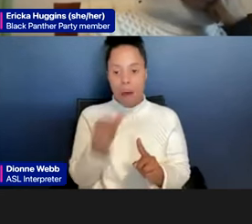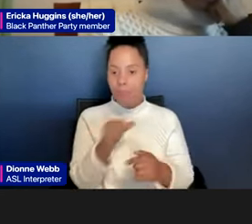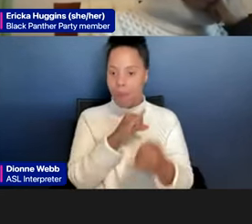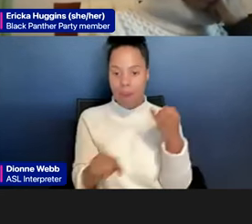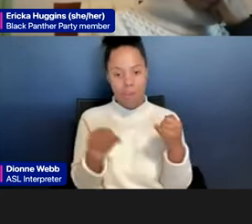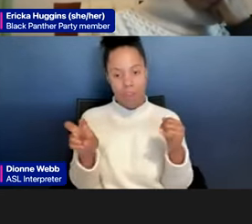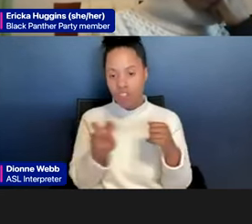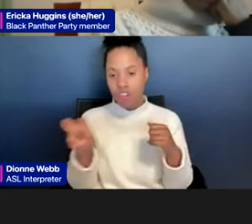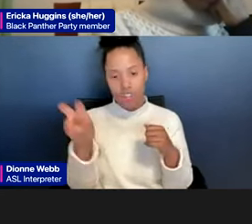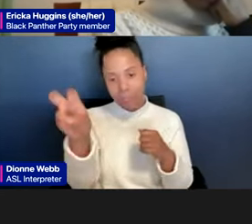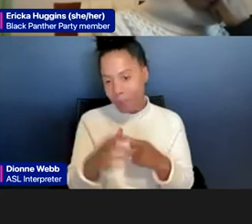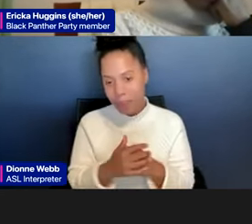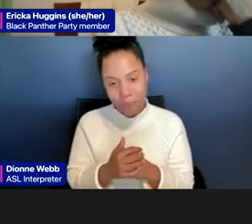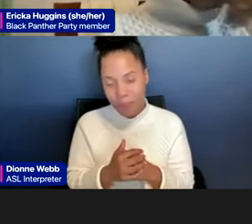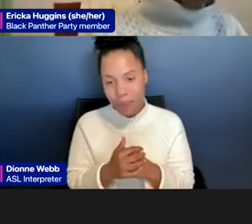like